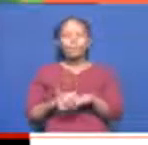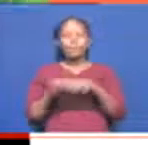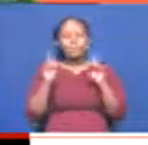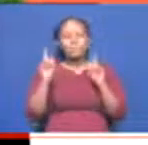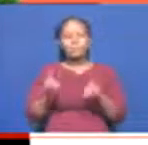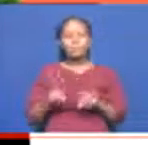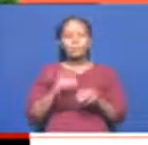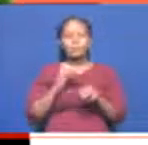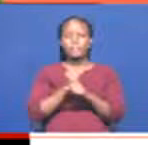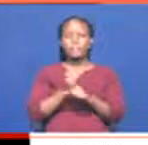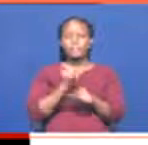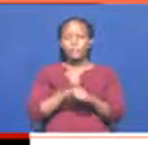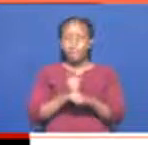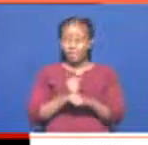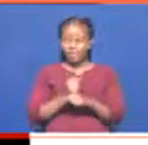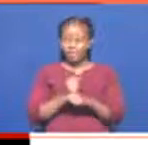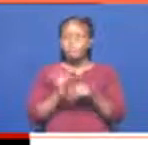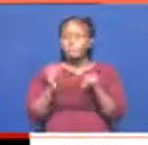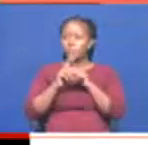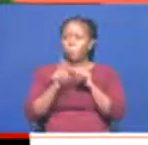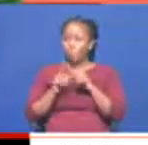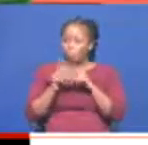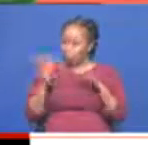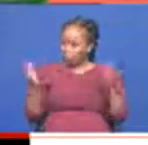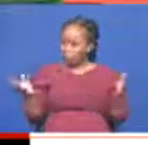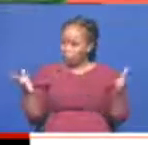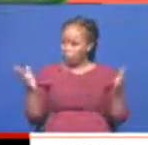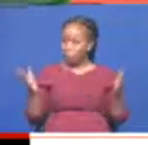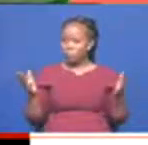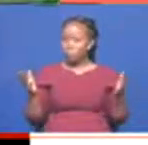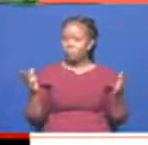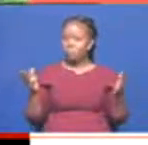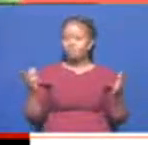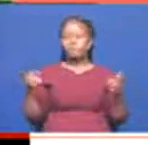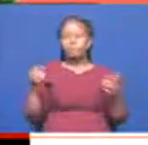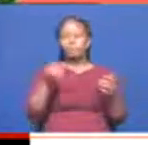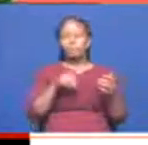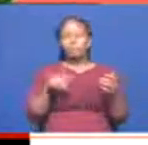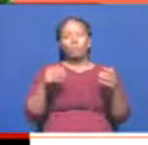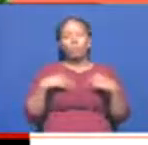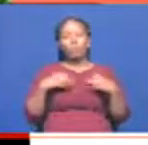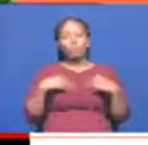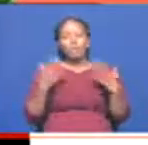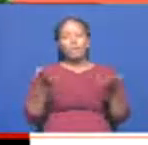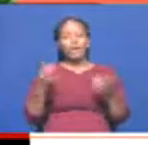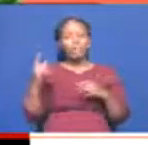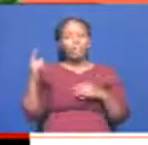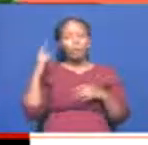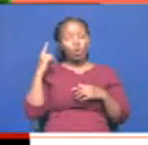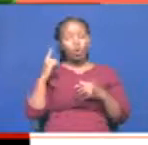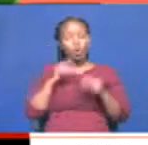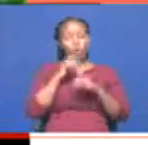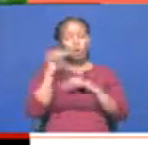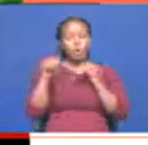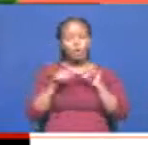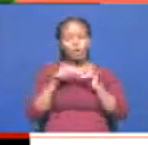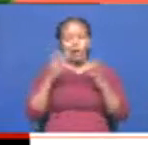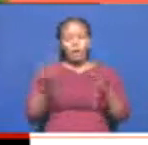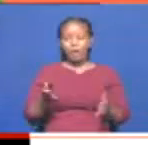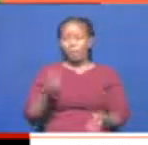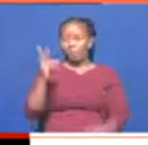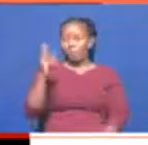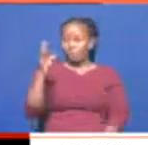done. Also, there is also a law now about the 40%